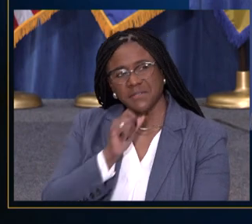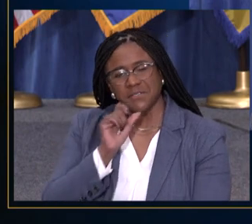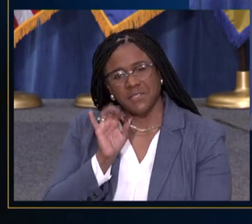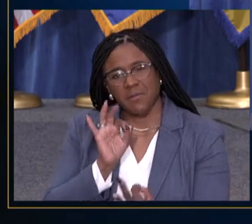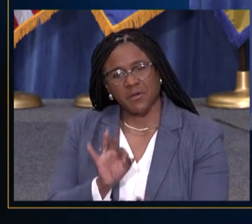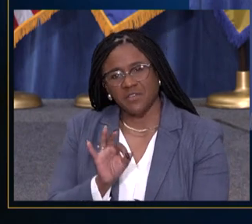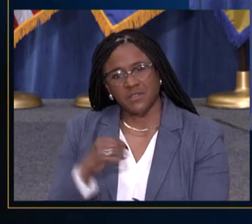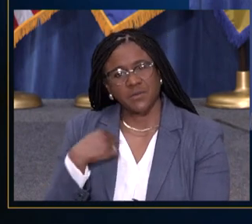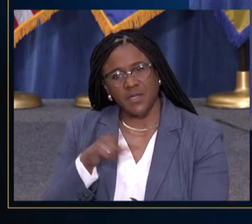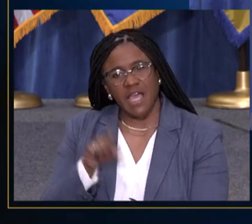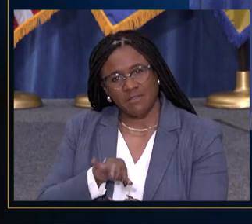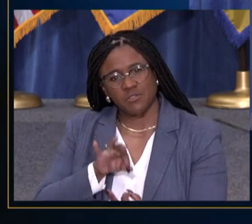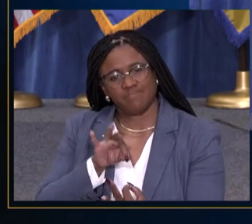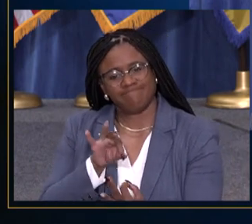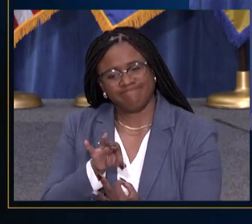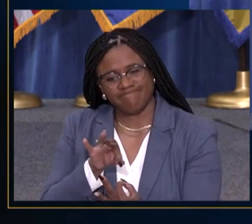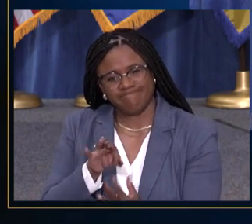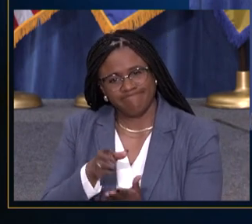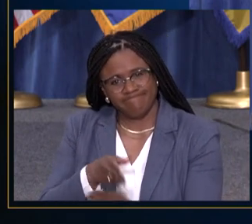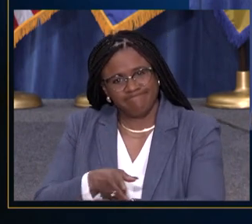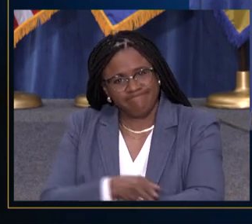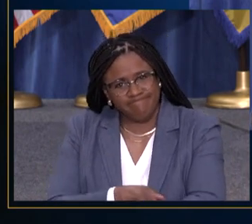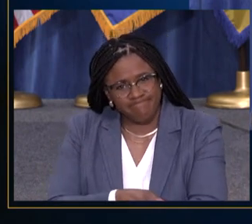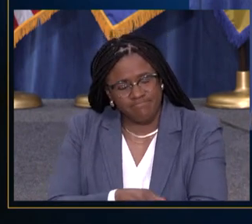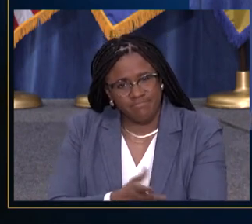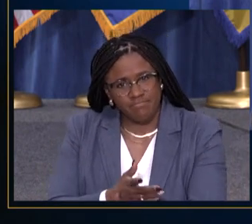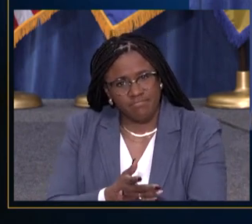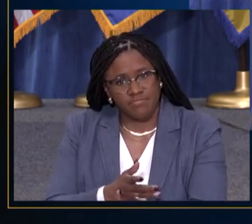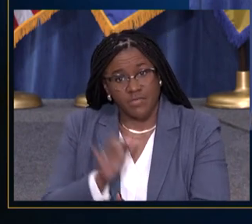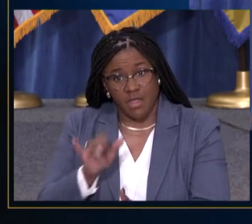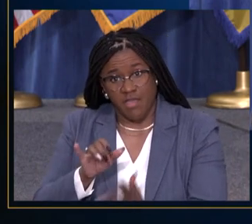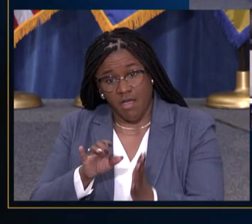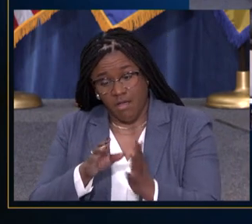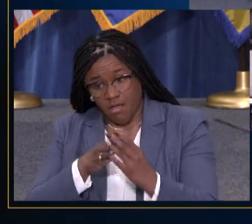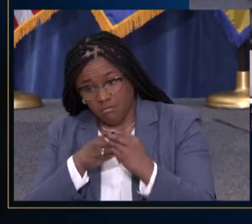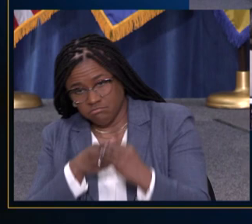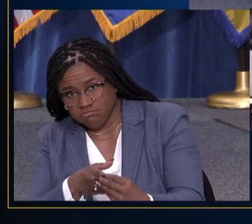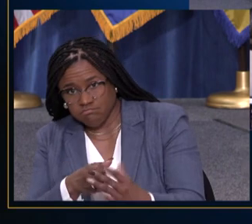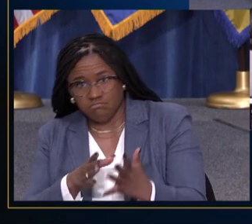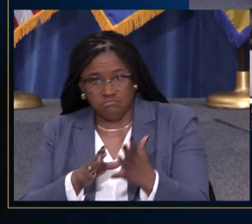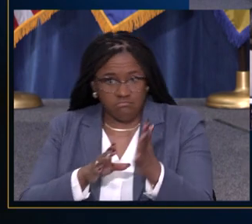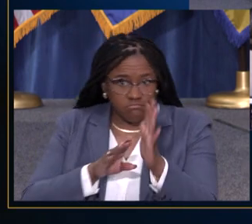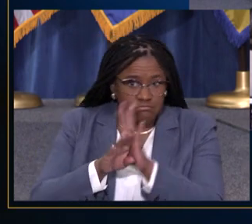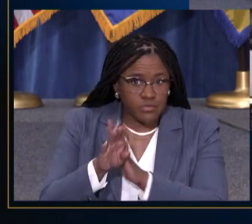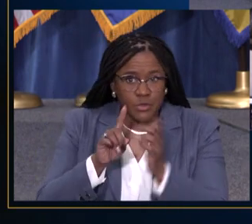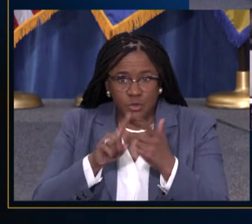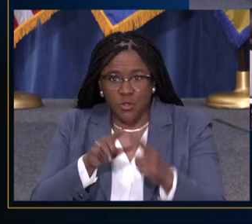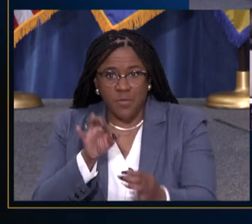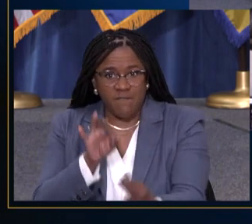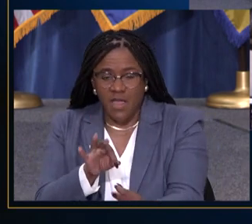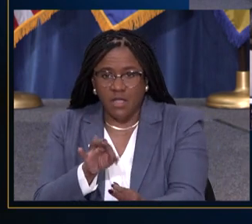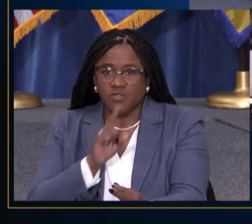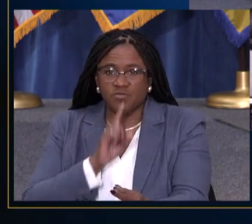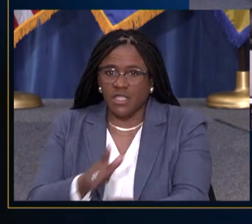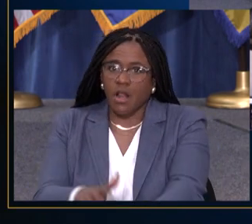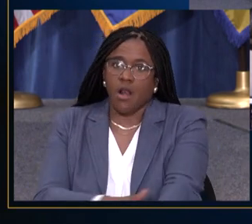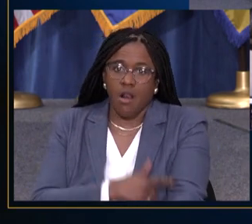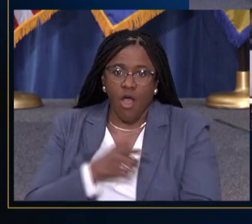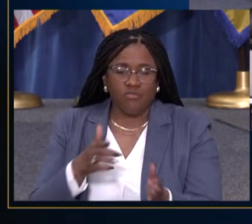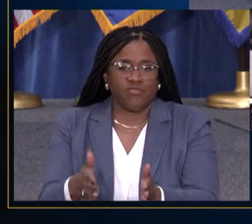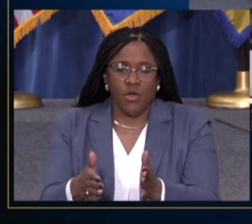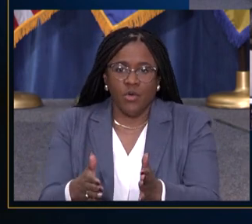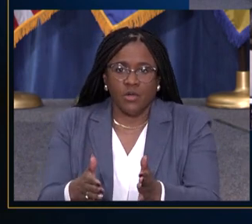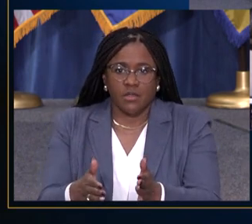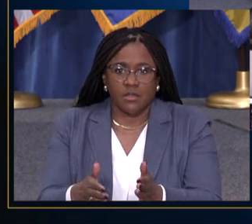to perfect it. And in the drive to perfect it, it is a long road, but at